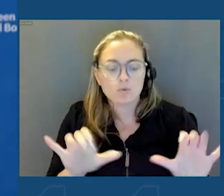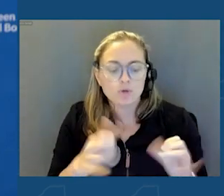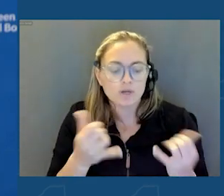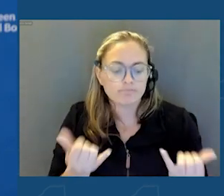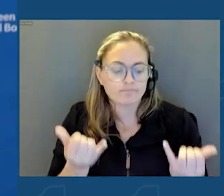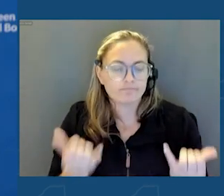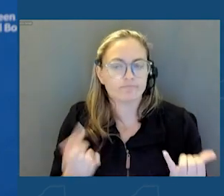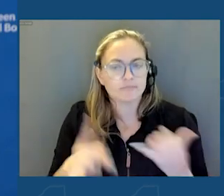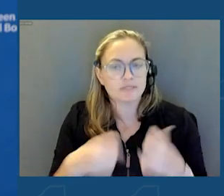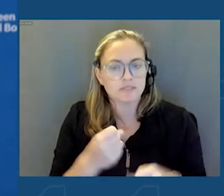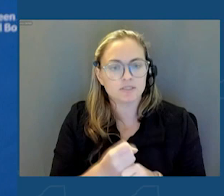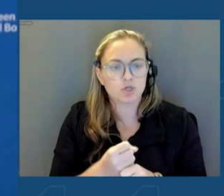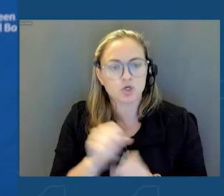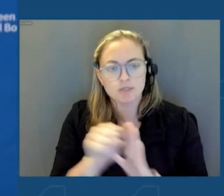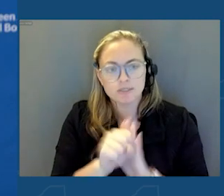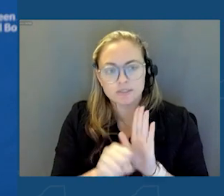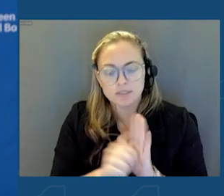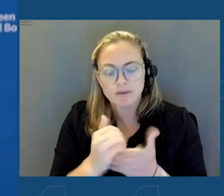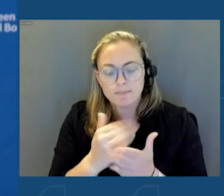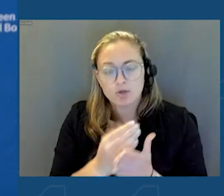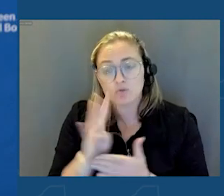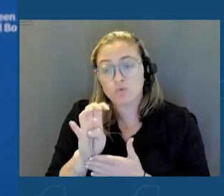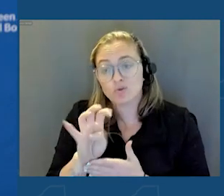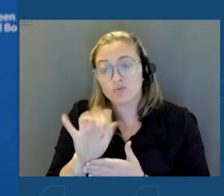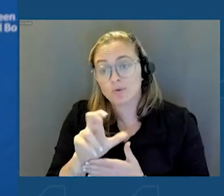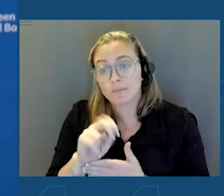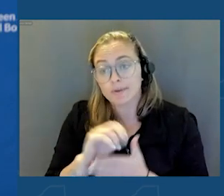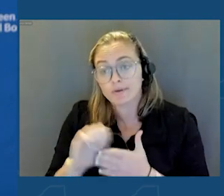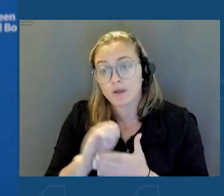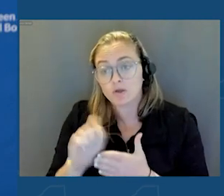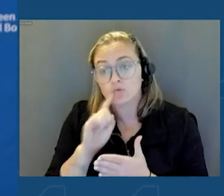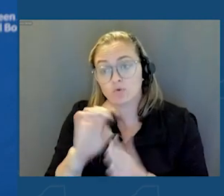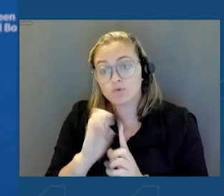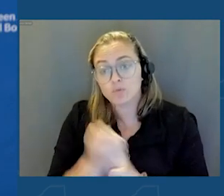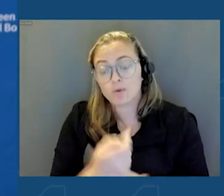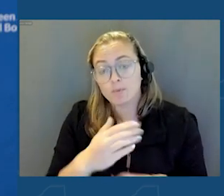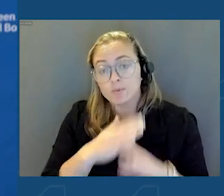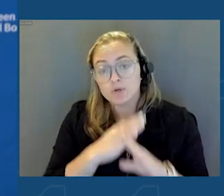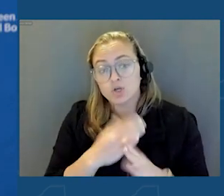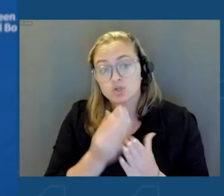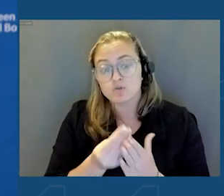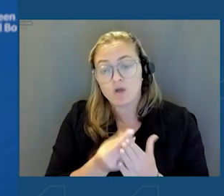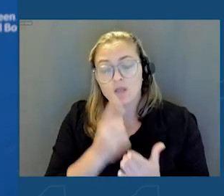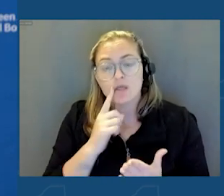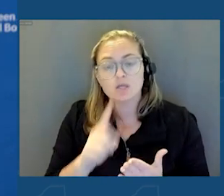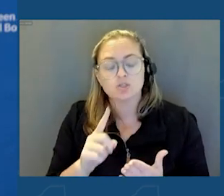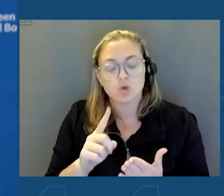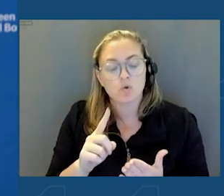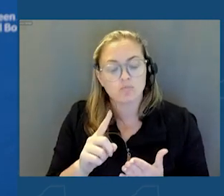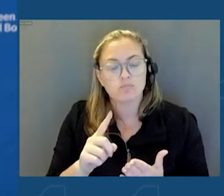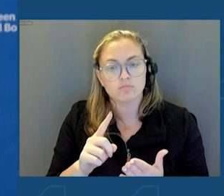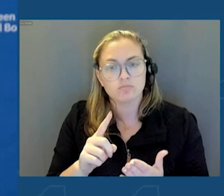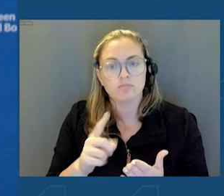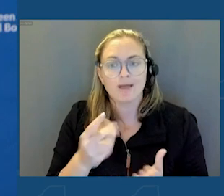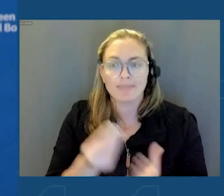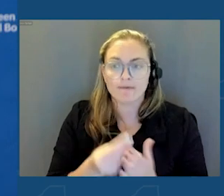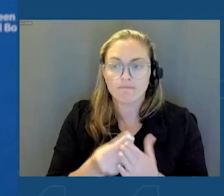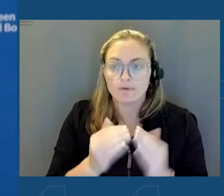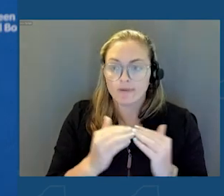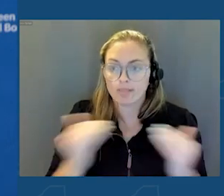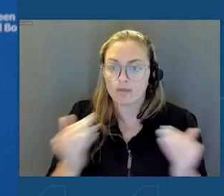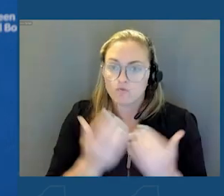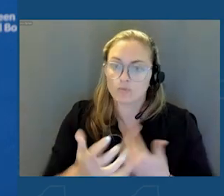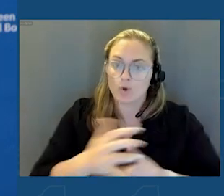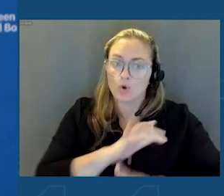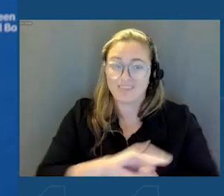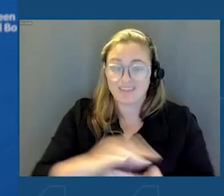budget. $400 million for the Environmental Protection Fund. Governor Hochul made that funding level priority last year. That's history.